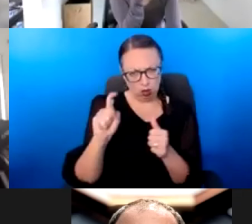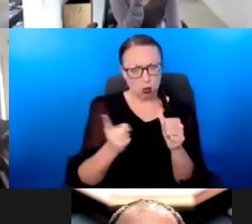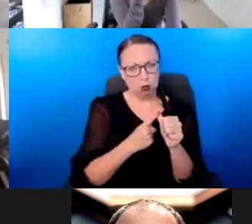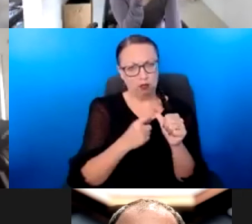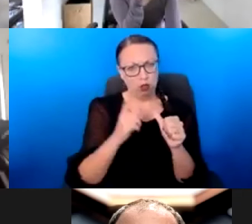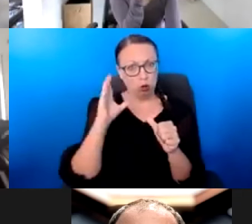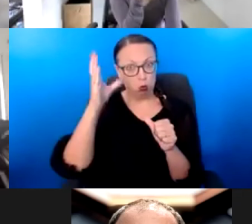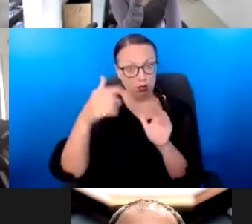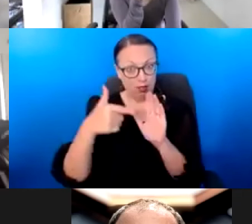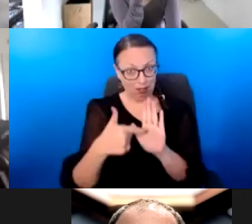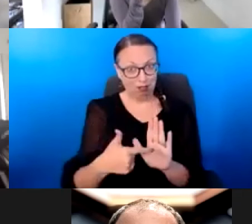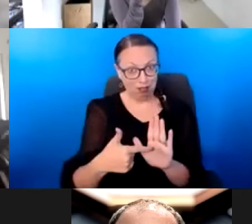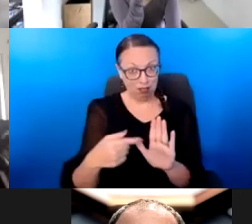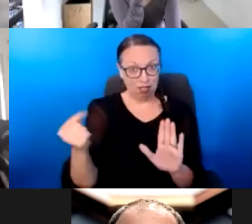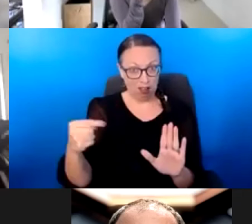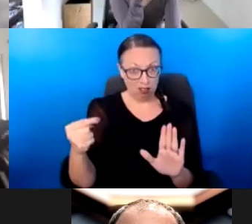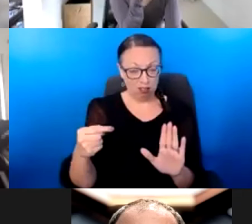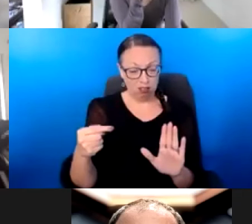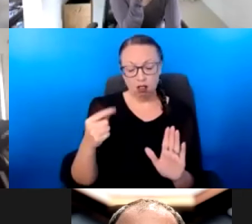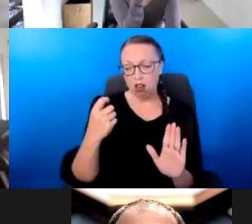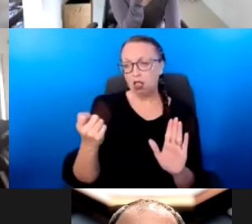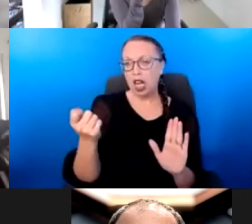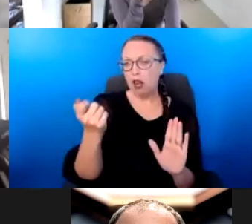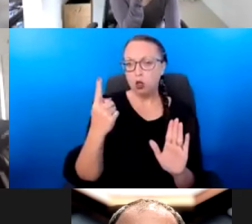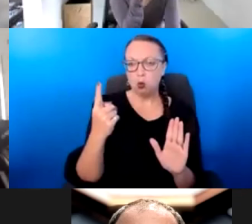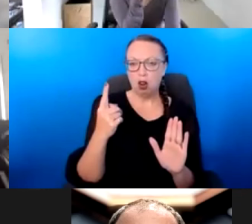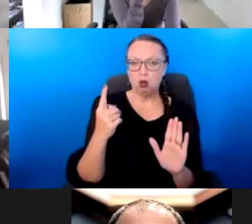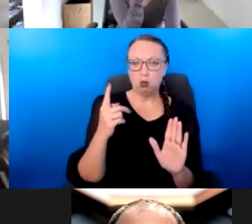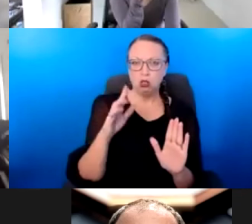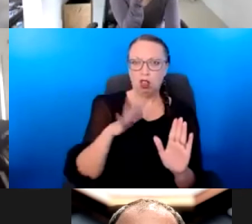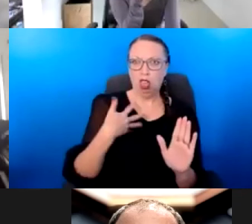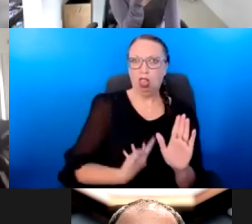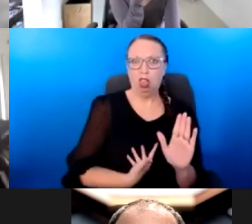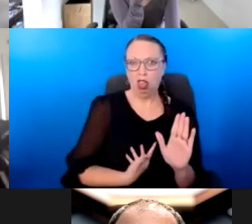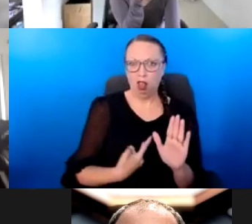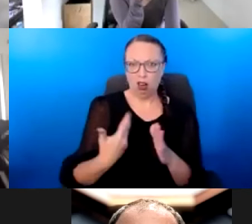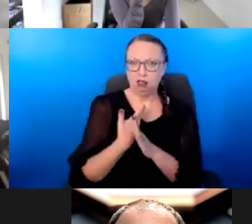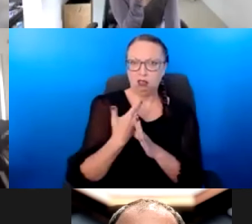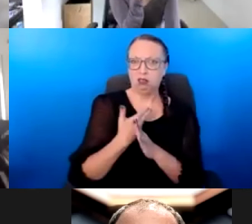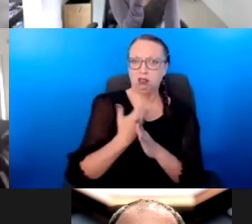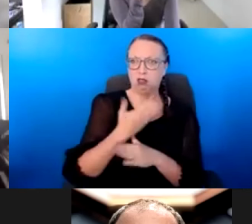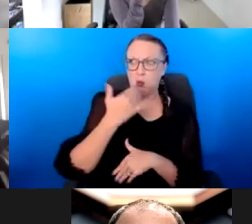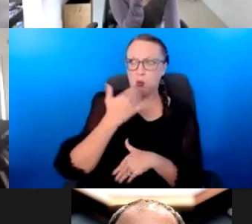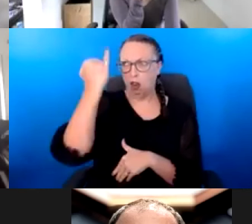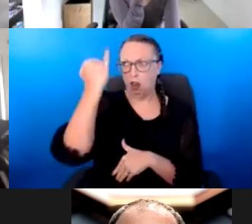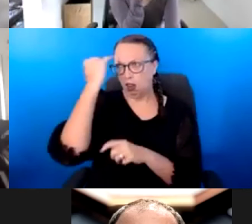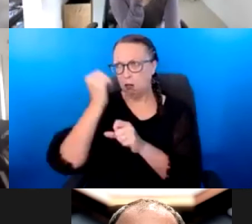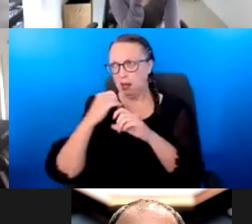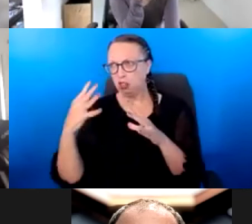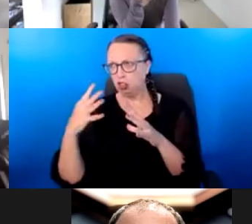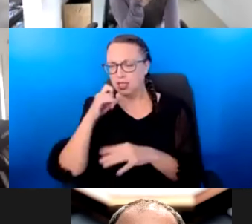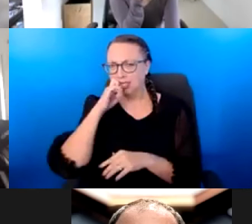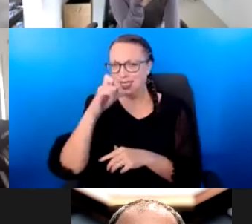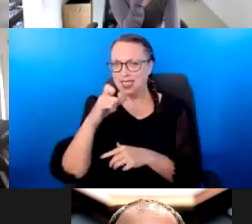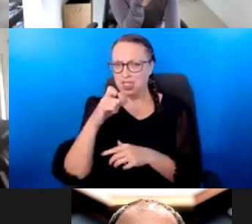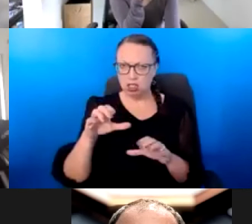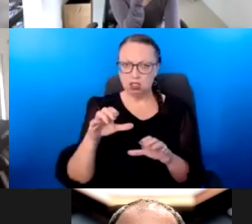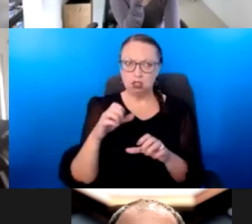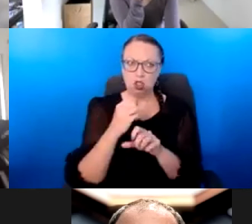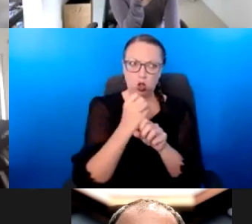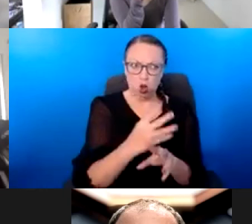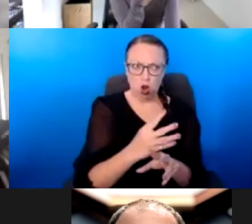and everybody was all agitated about why imagining didn't produce motor